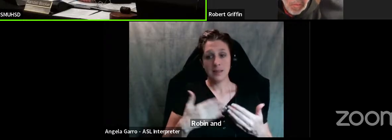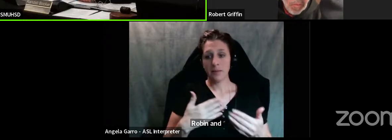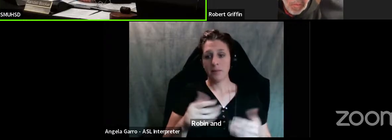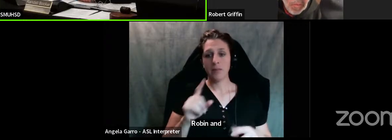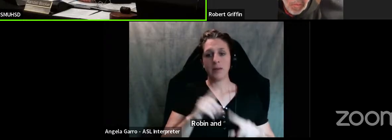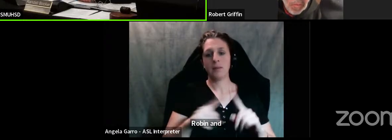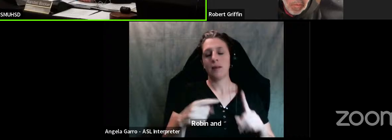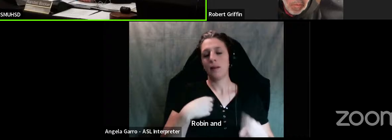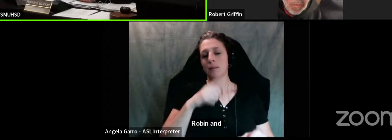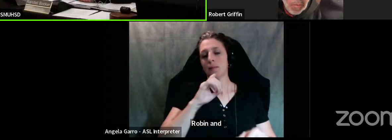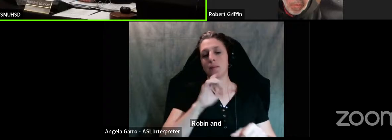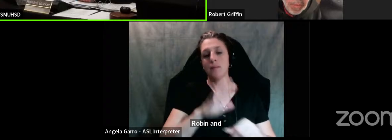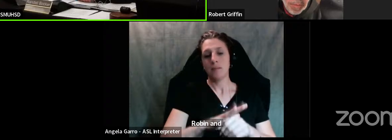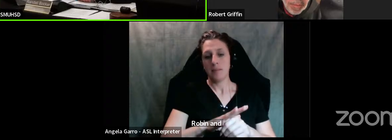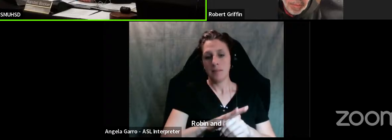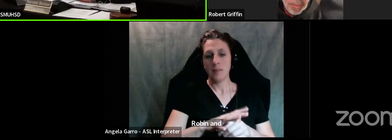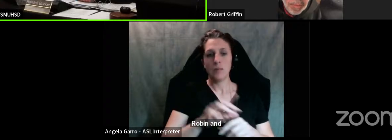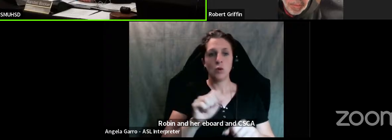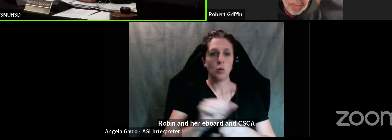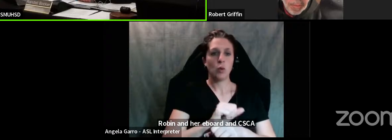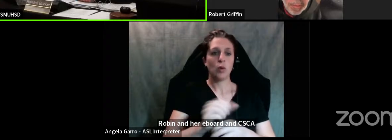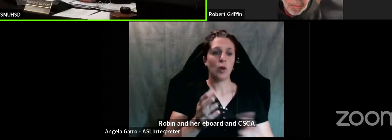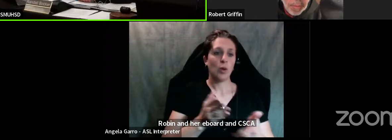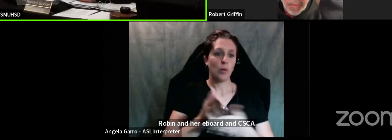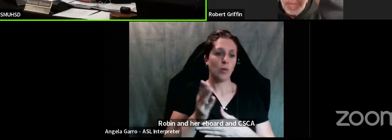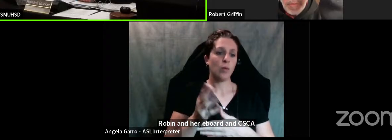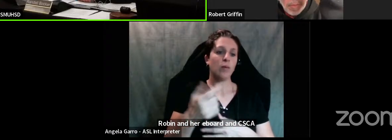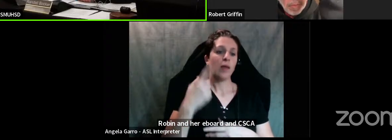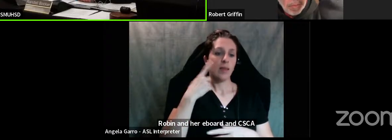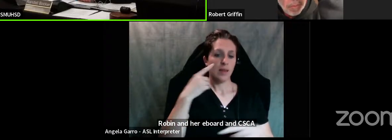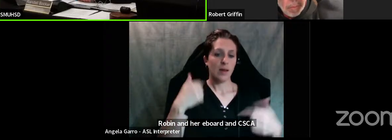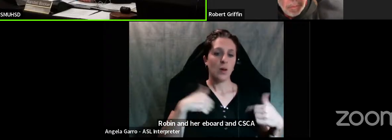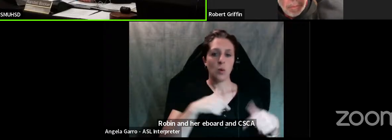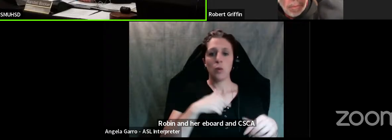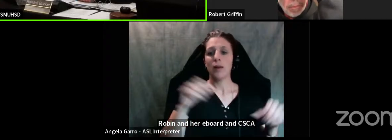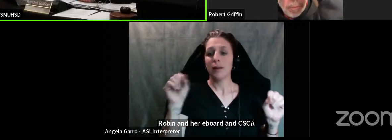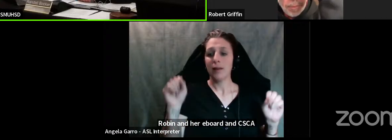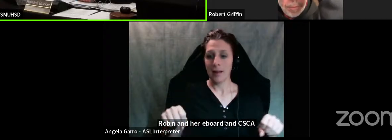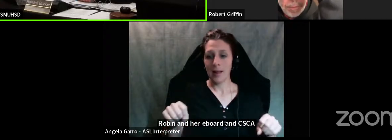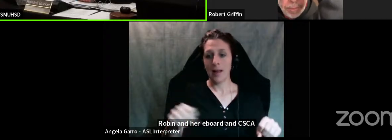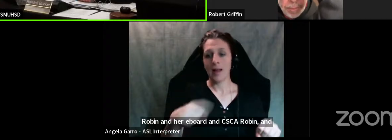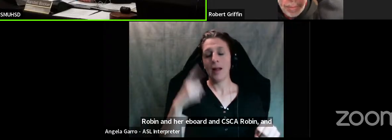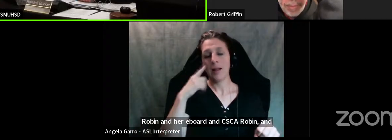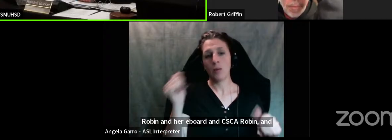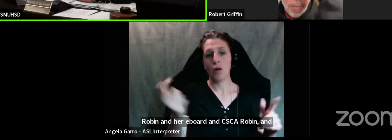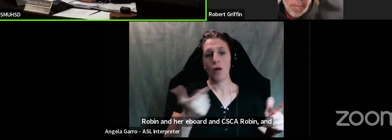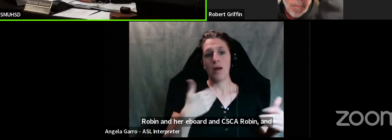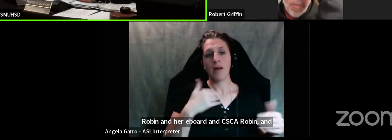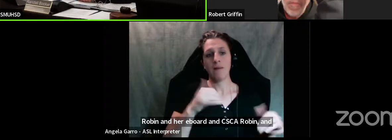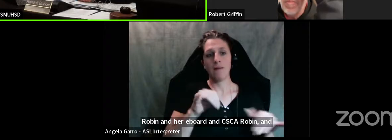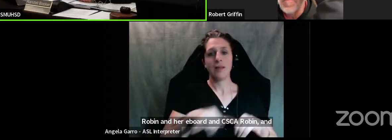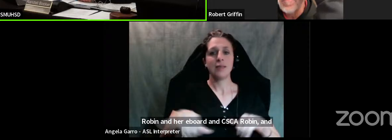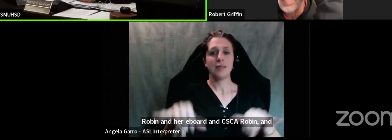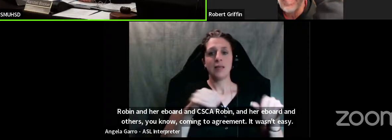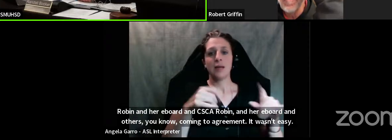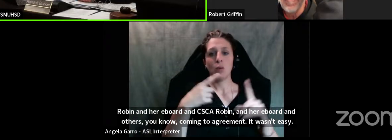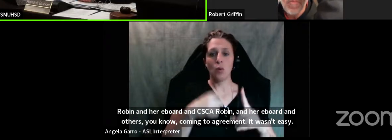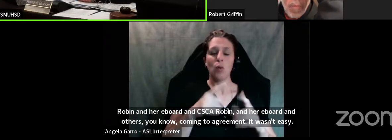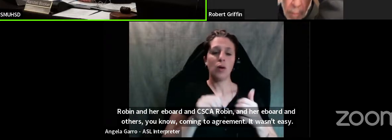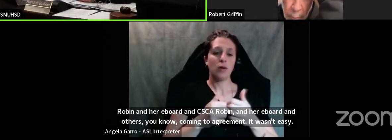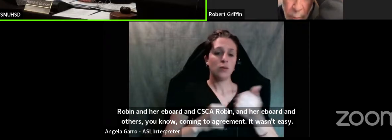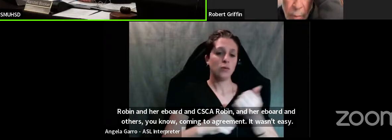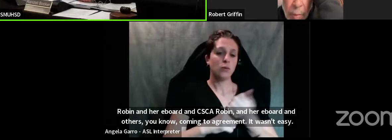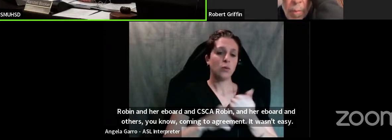I'm committed to working through it. I think we can do it. I think we all have the same goal around supporting students. It's